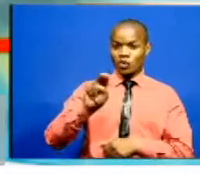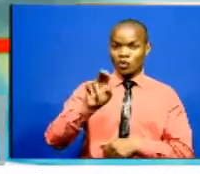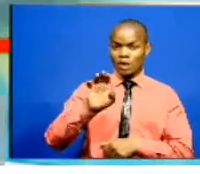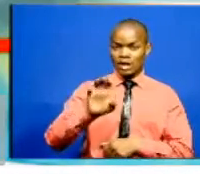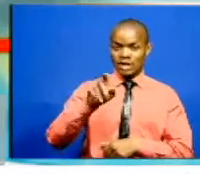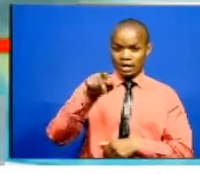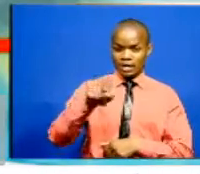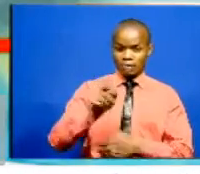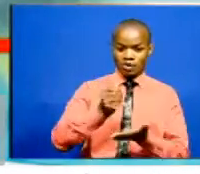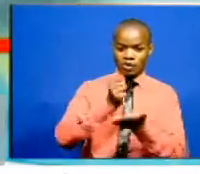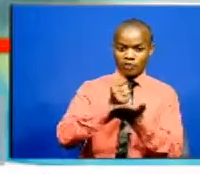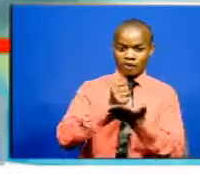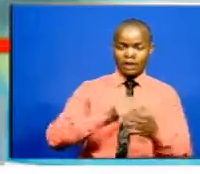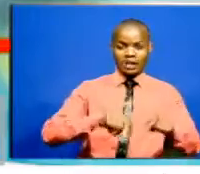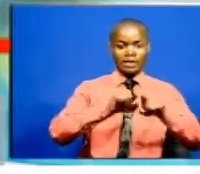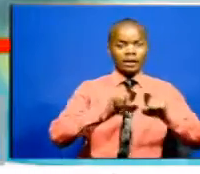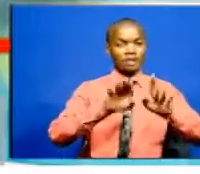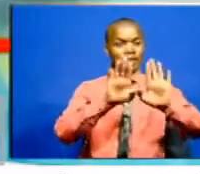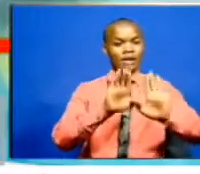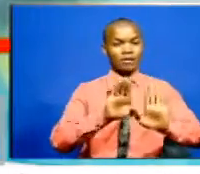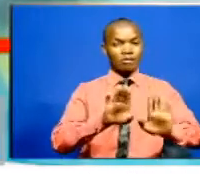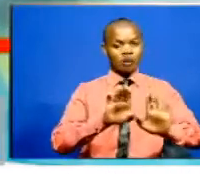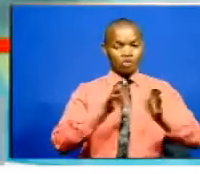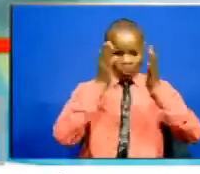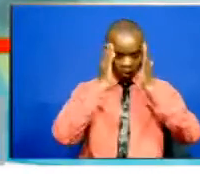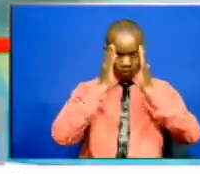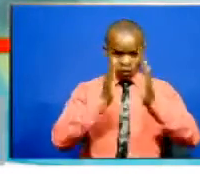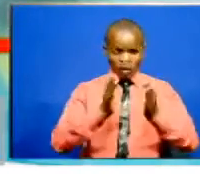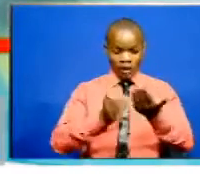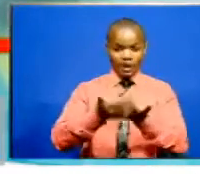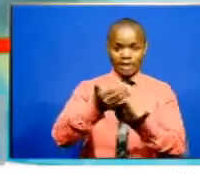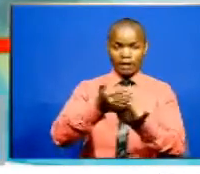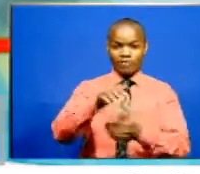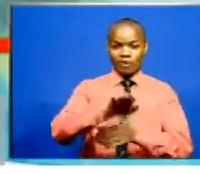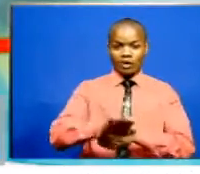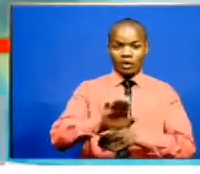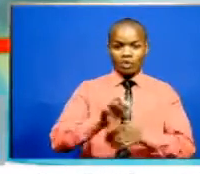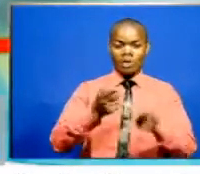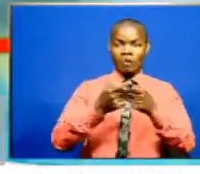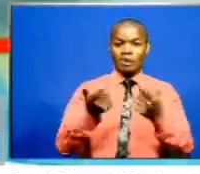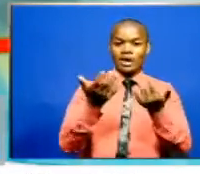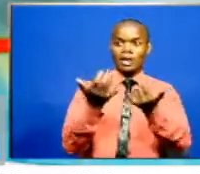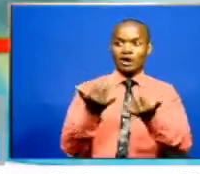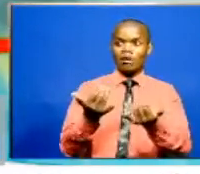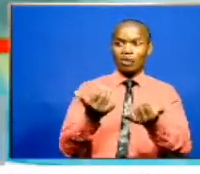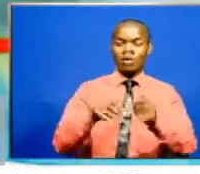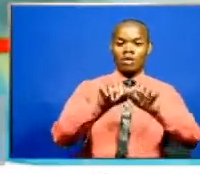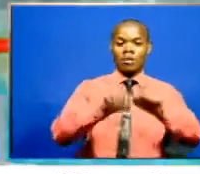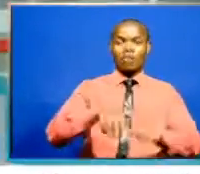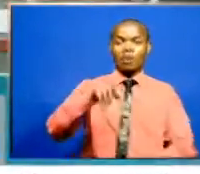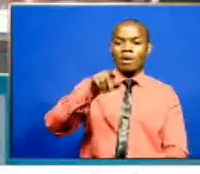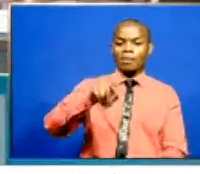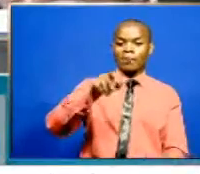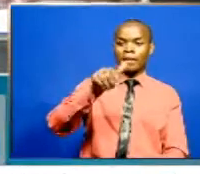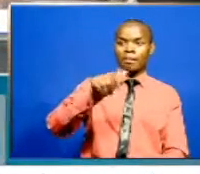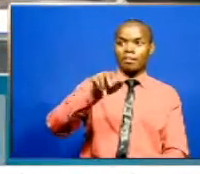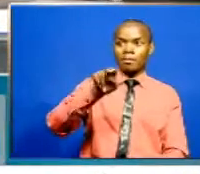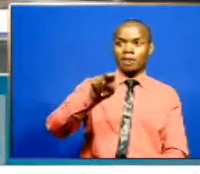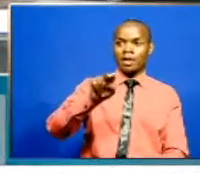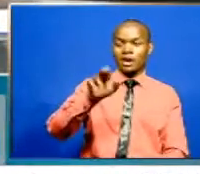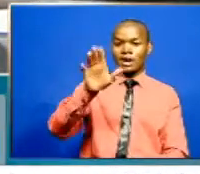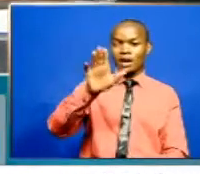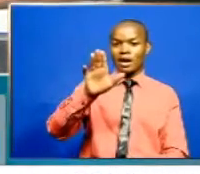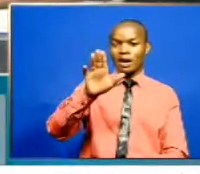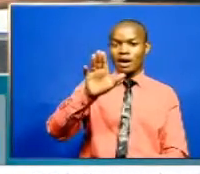be very vigilant when it comes to matters environment conservation. But for now, let's cross over to the Panafric Hotel, where the Sports